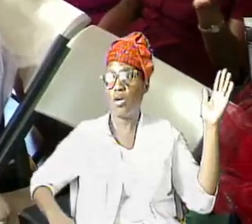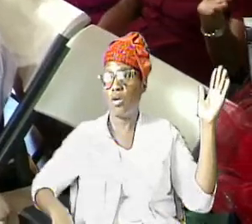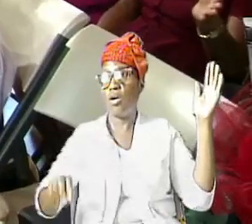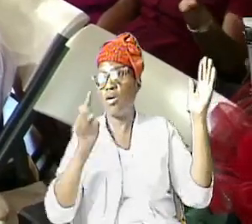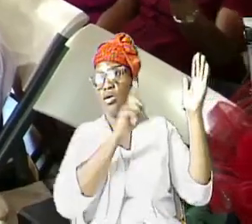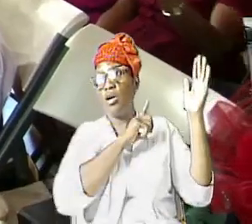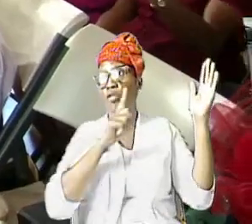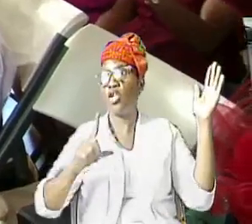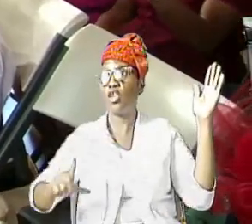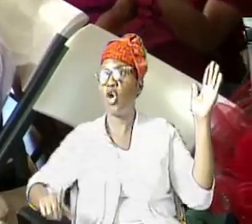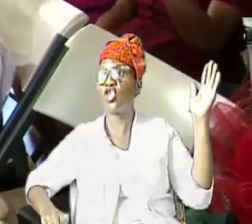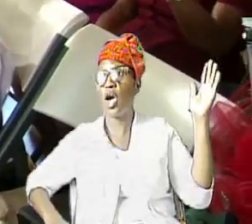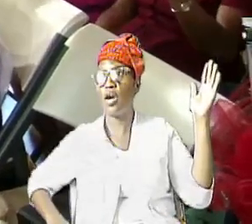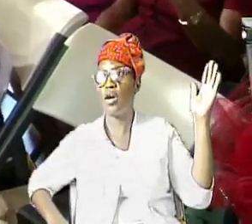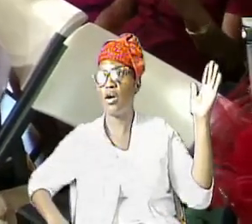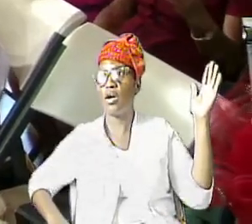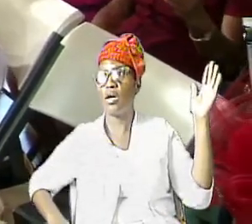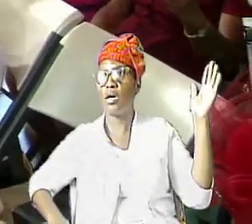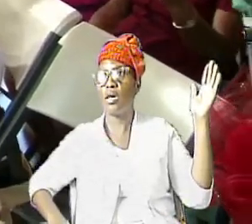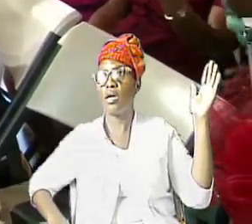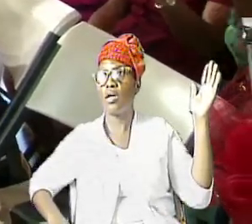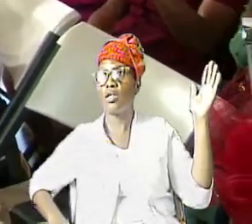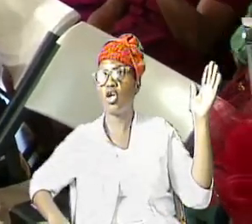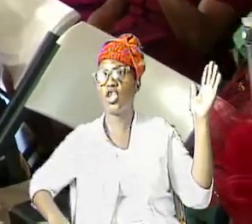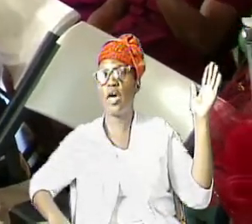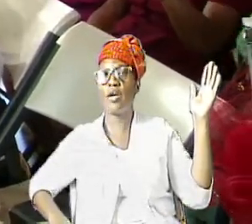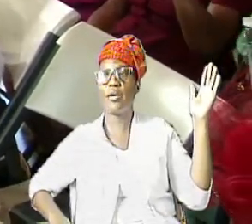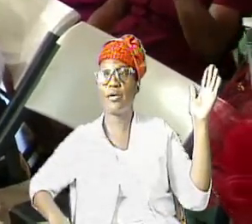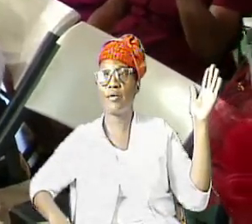and the Lord of Lords.